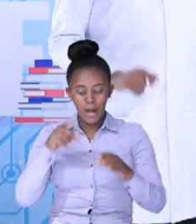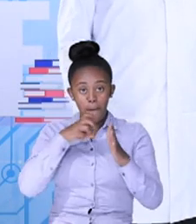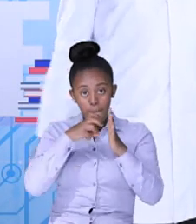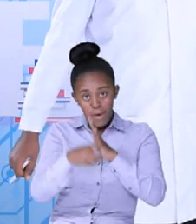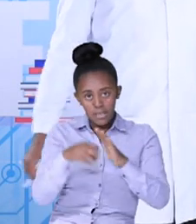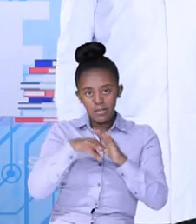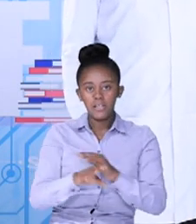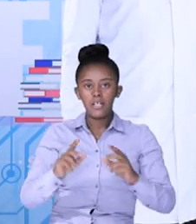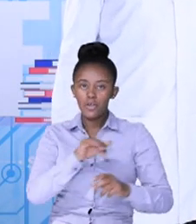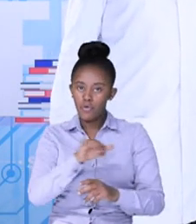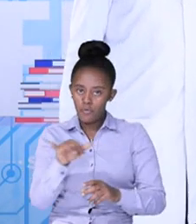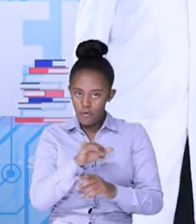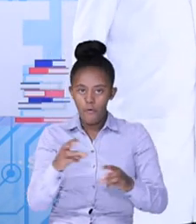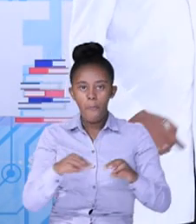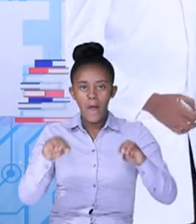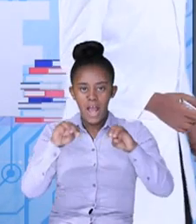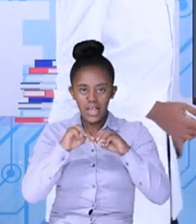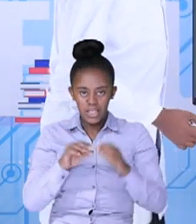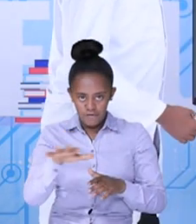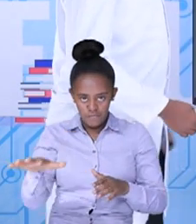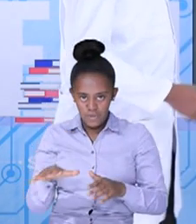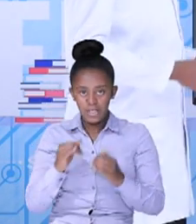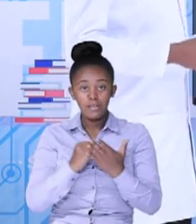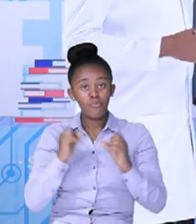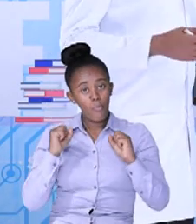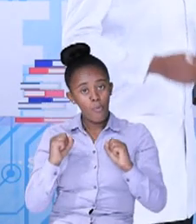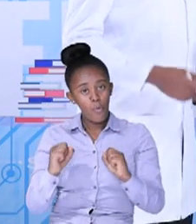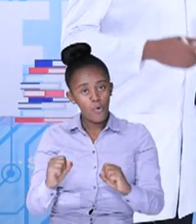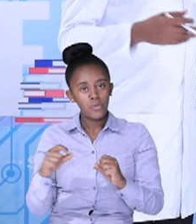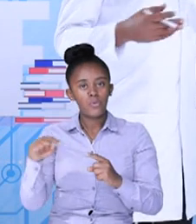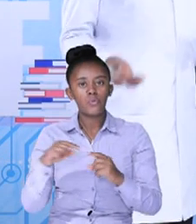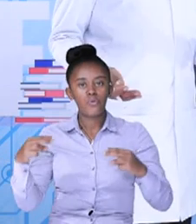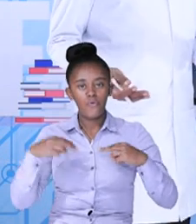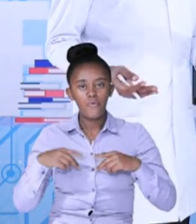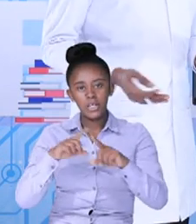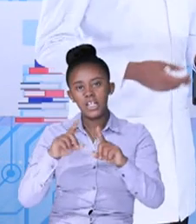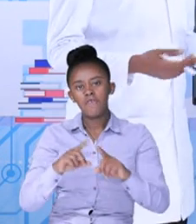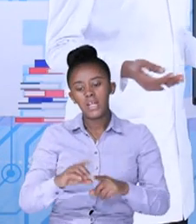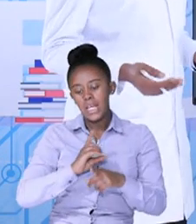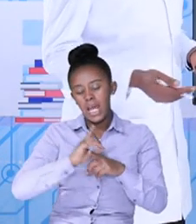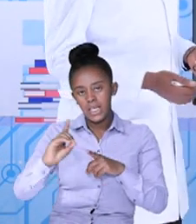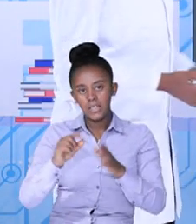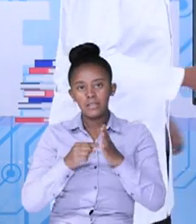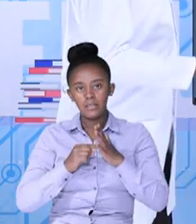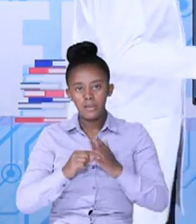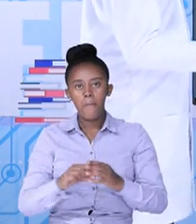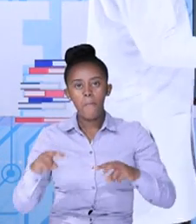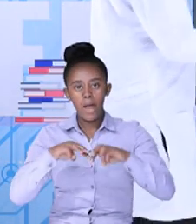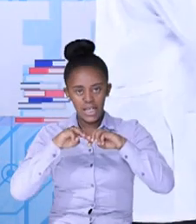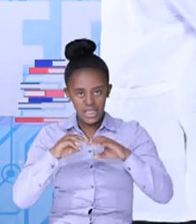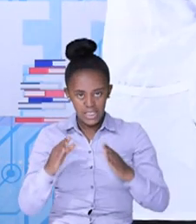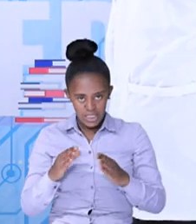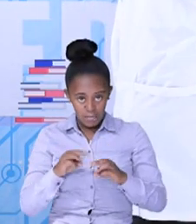into a uniform magnetic field. And it's possible to have a different direction. For example, the magnetic field